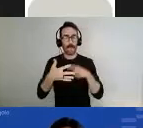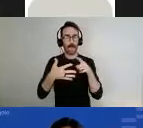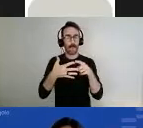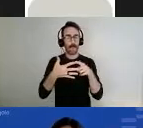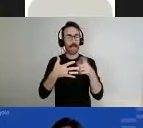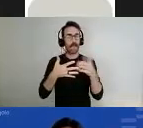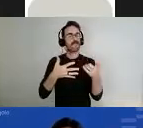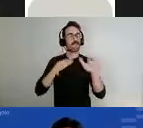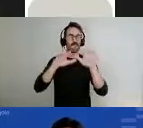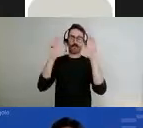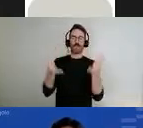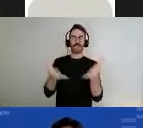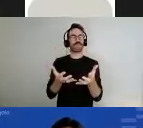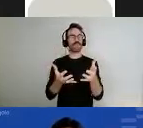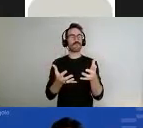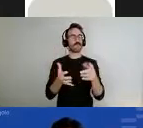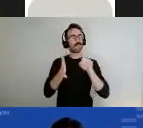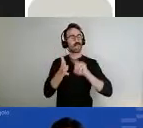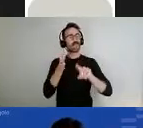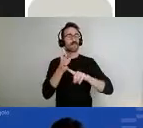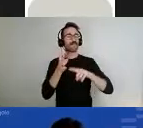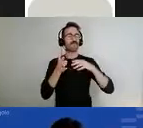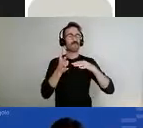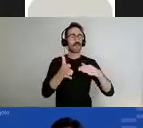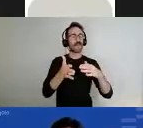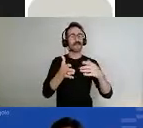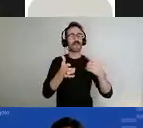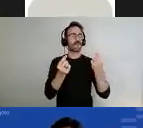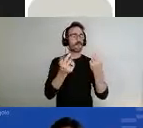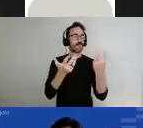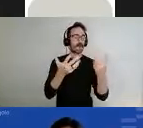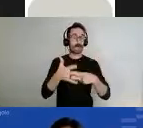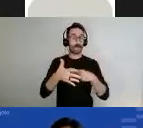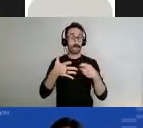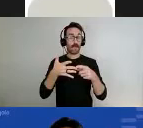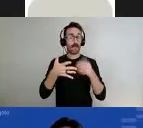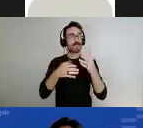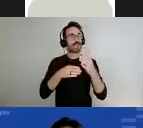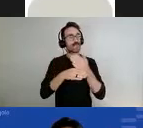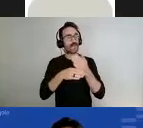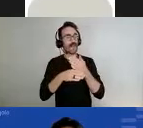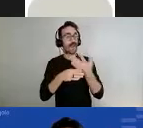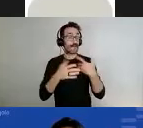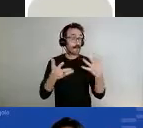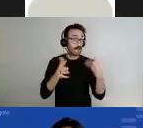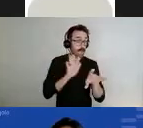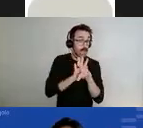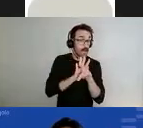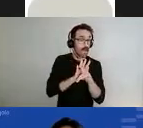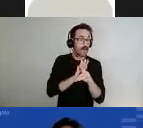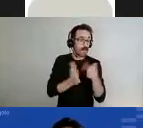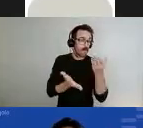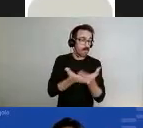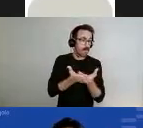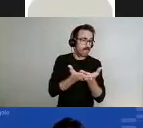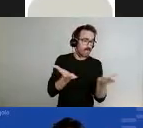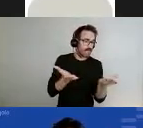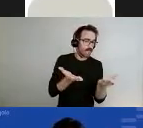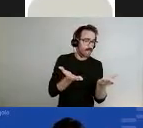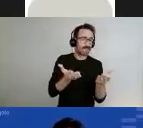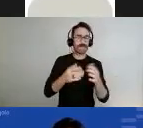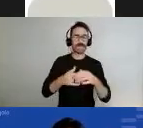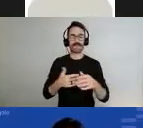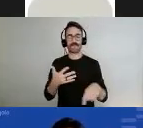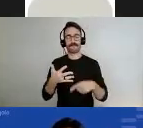with an overview of our research study and what we did. And then we'll share some of the preliminary findings and the key takeaways from that